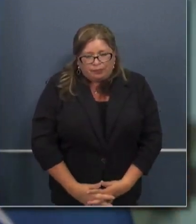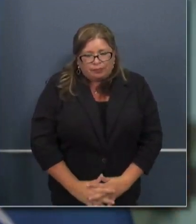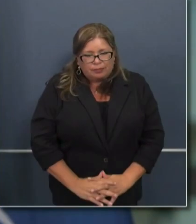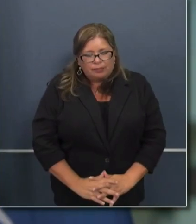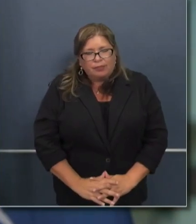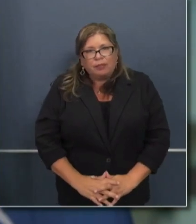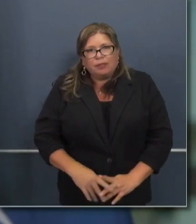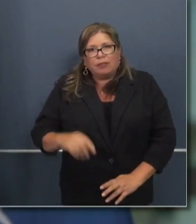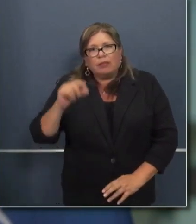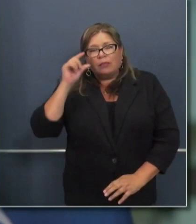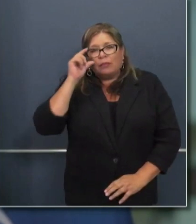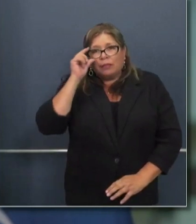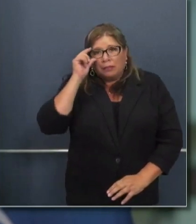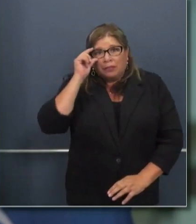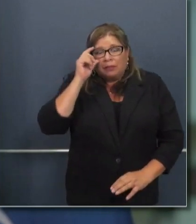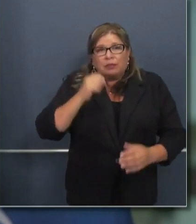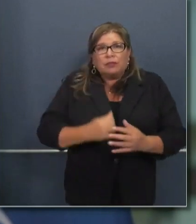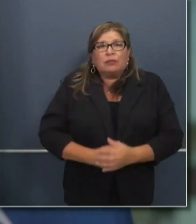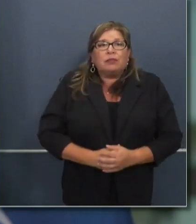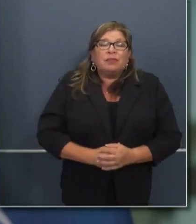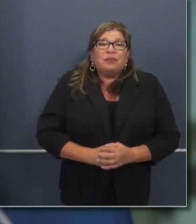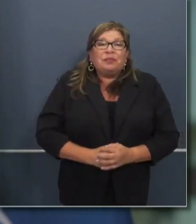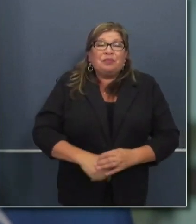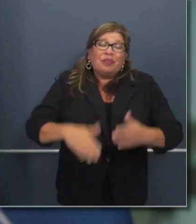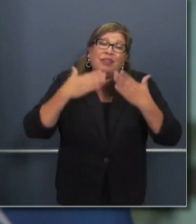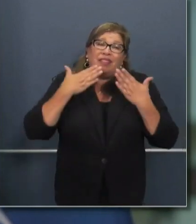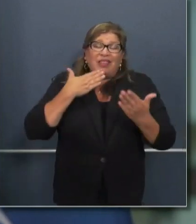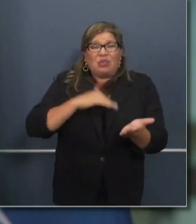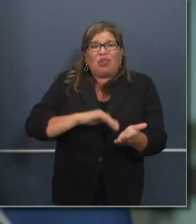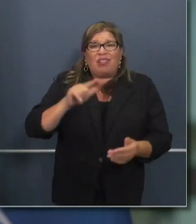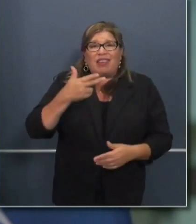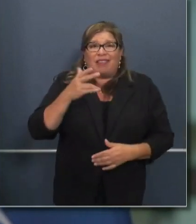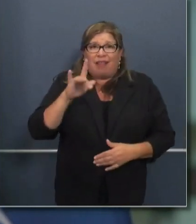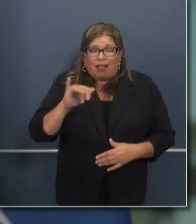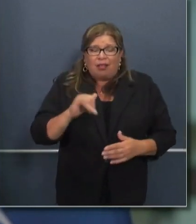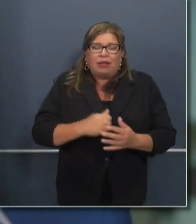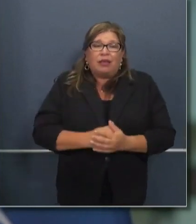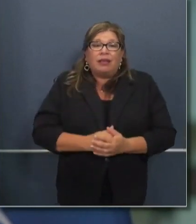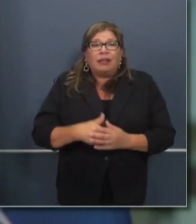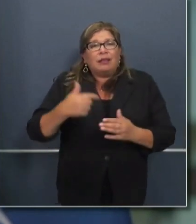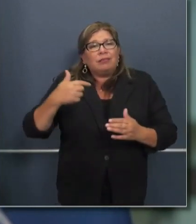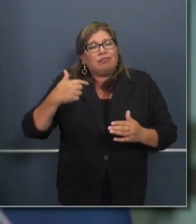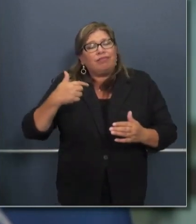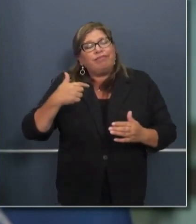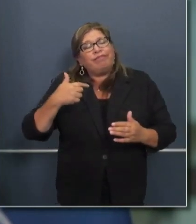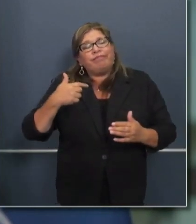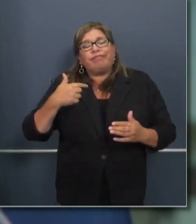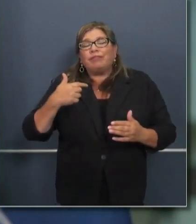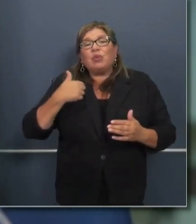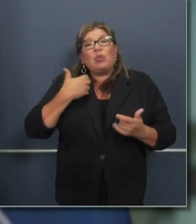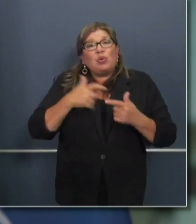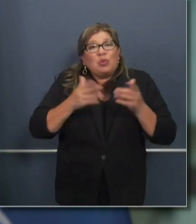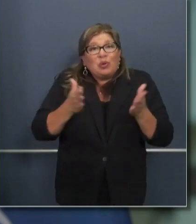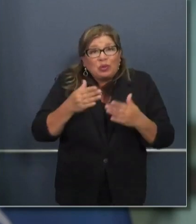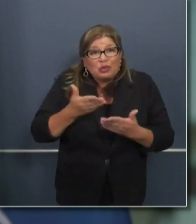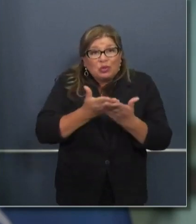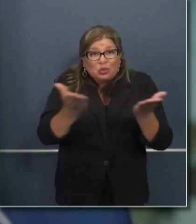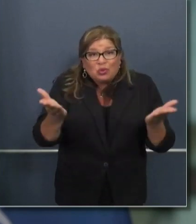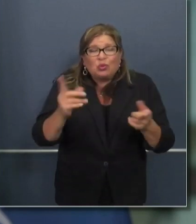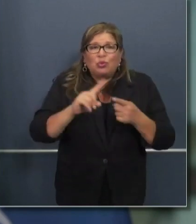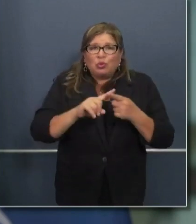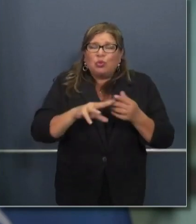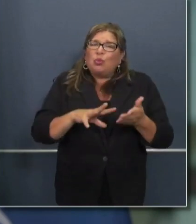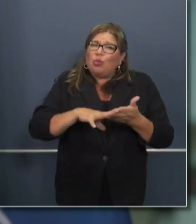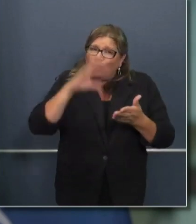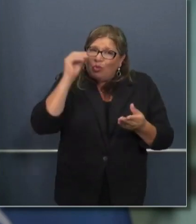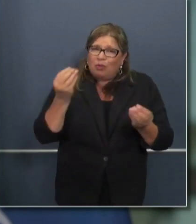Thank you, Dr. Galley. And as always, we want to encourage you to learn more about all of the above and get the benefit